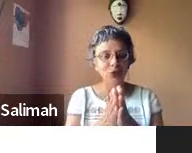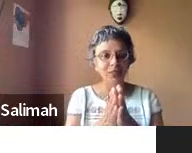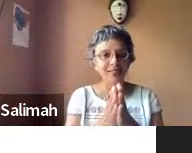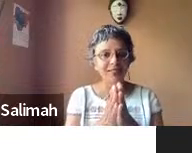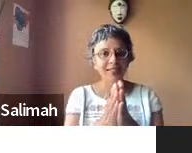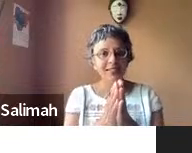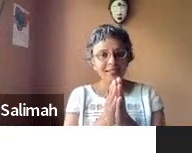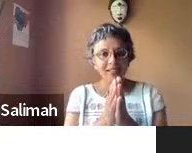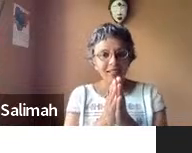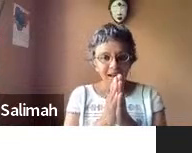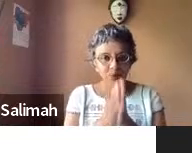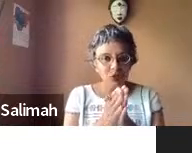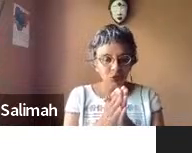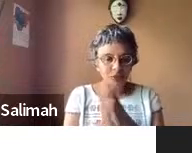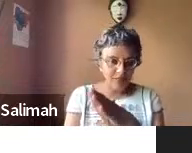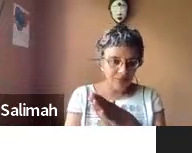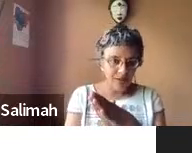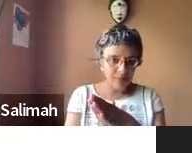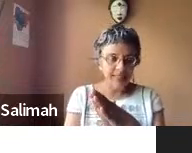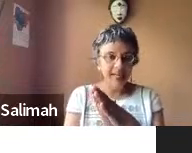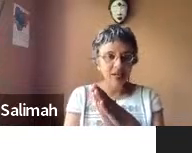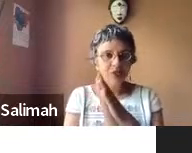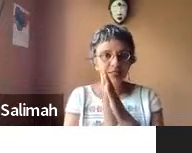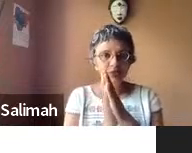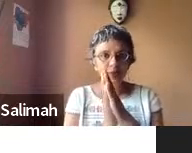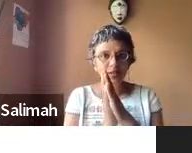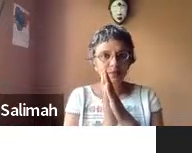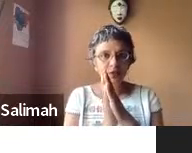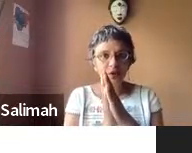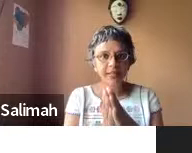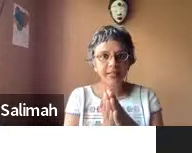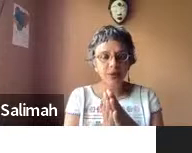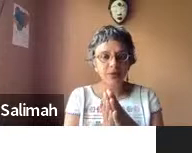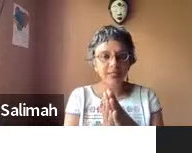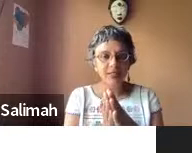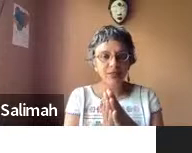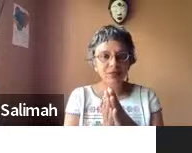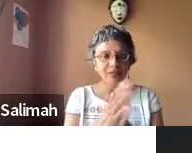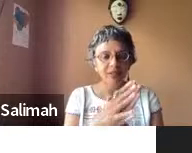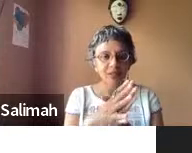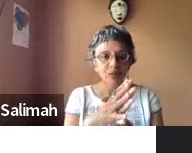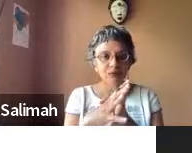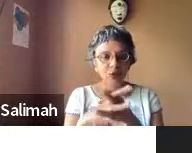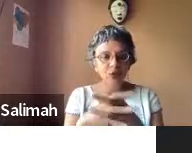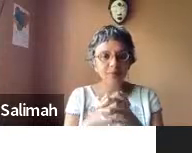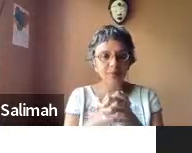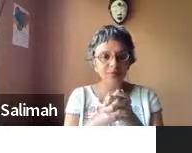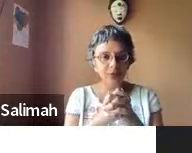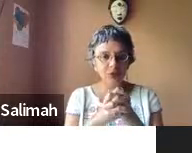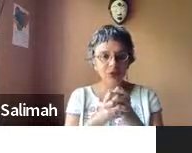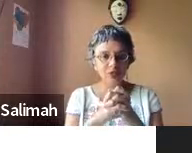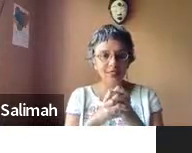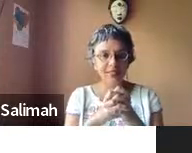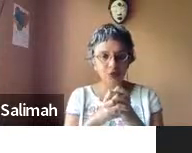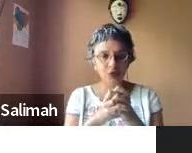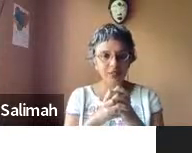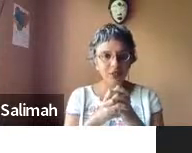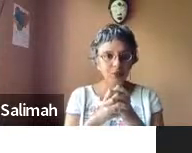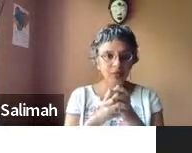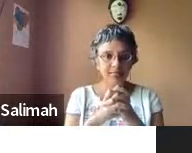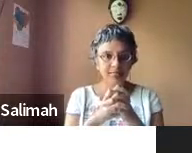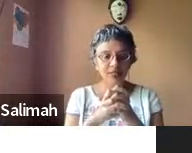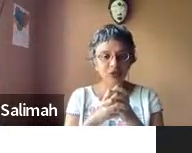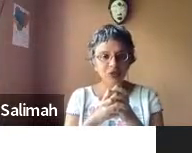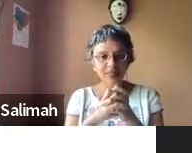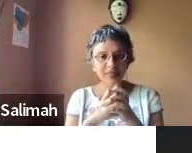care work. Housework and family care is what I'm talking about here. We've heard some figures in the